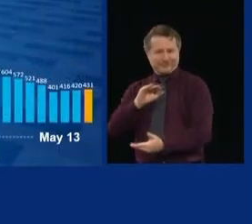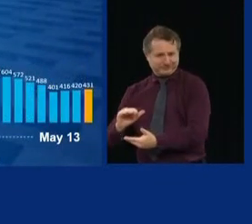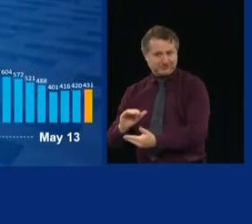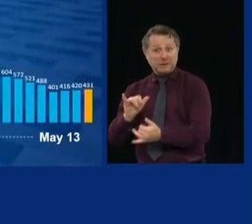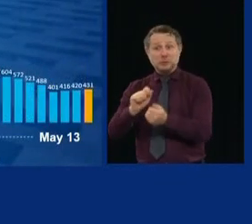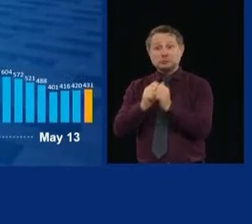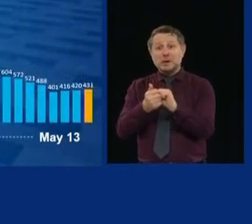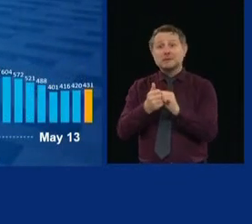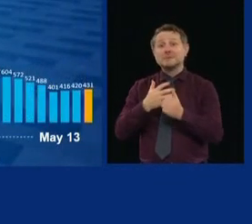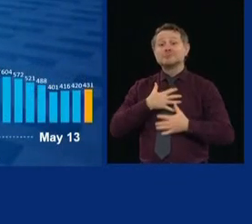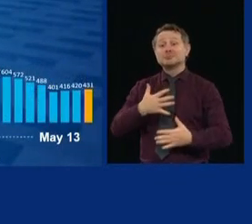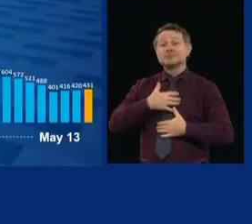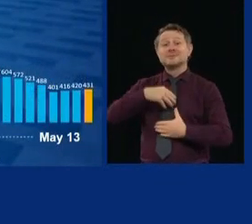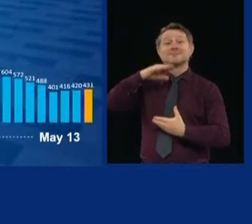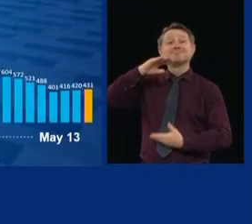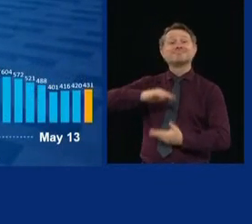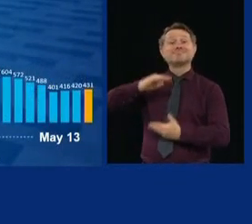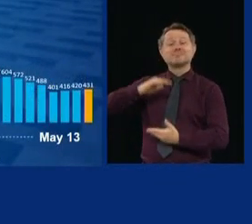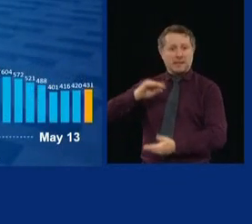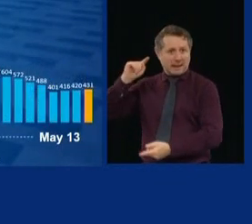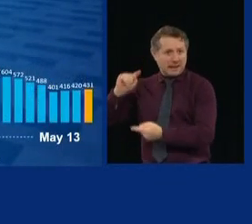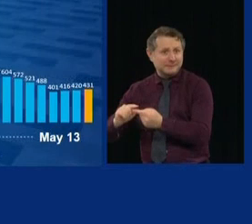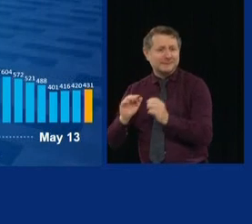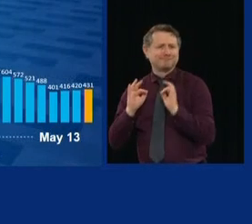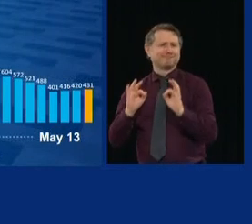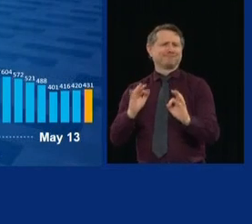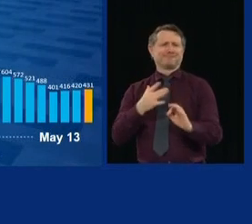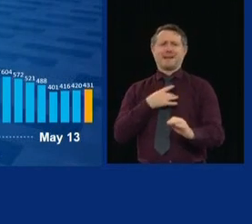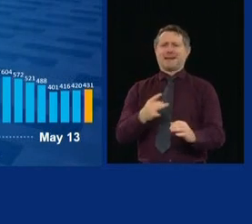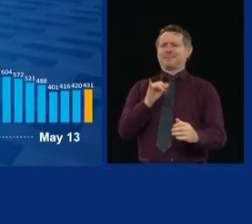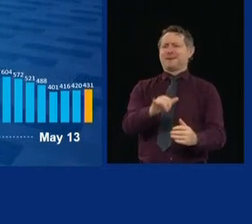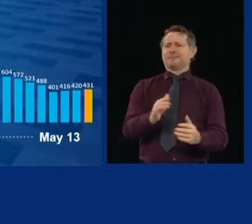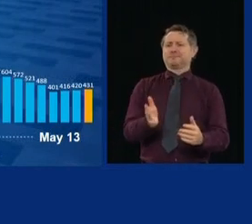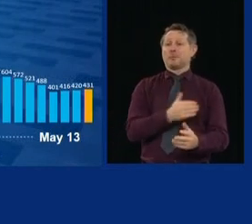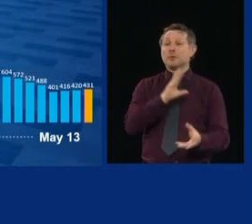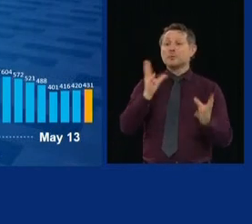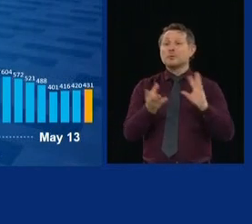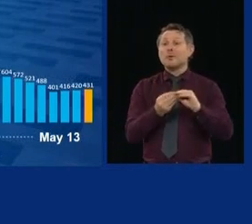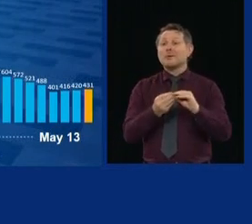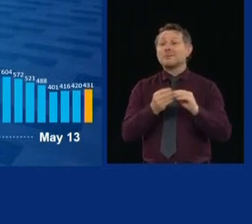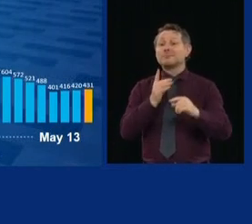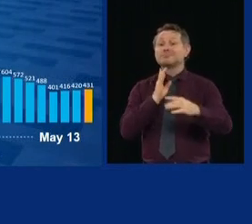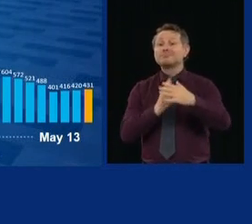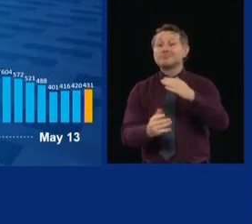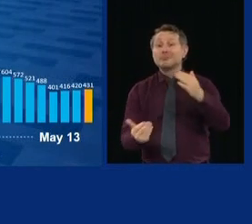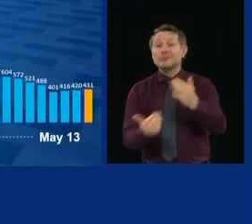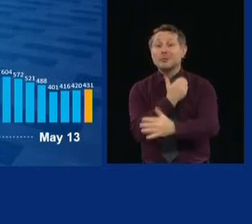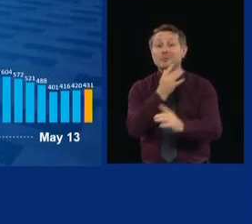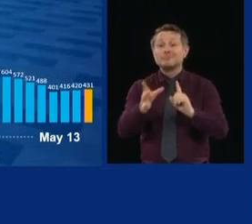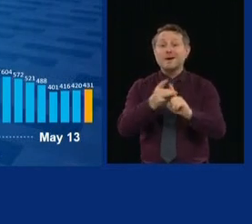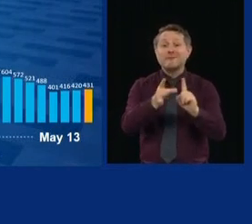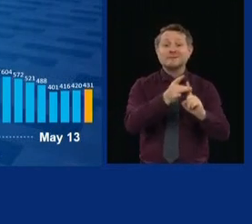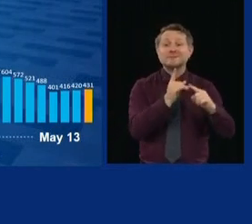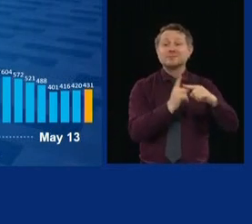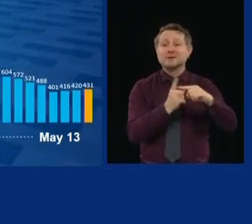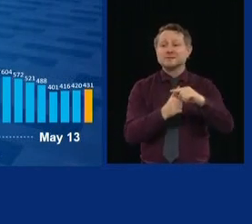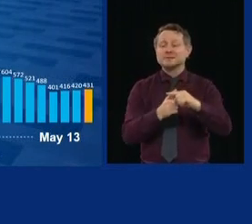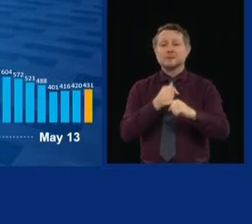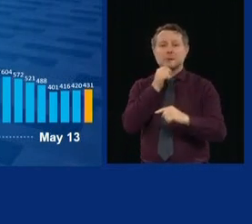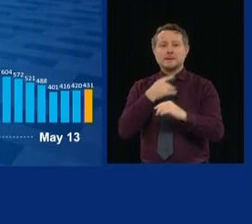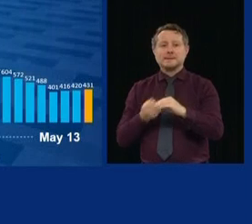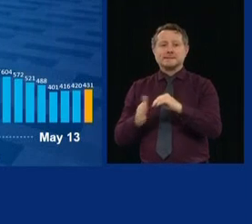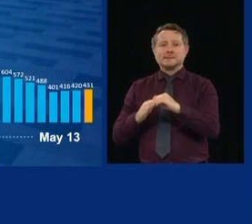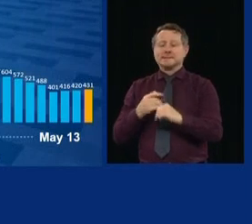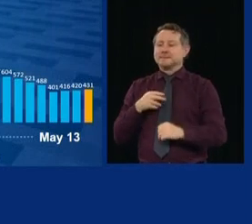That's the way we like to see it. Number of new cases, up. We don't like to see that, but it's only up a tick.